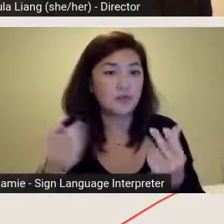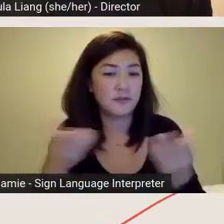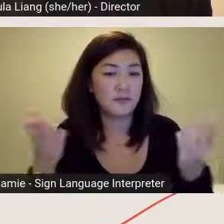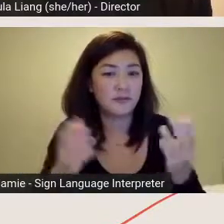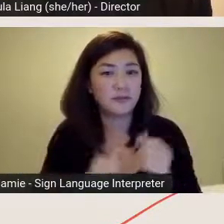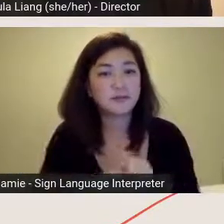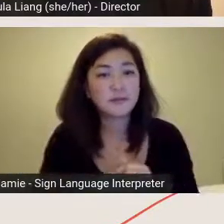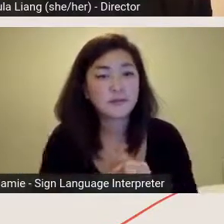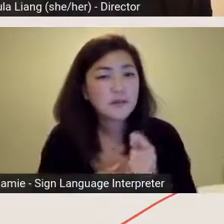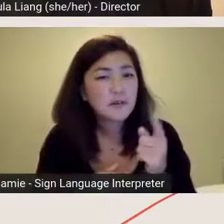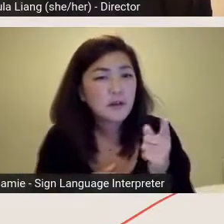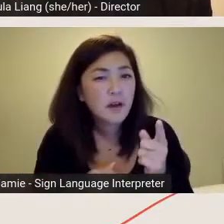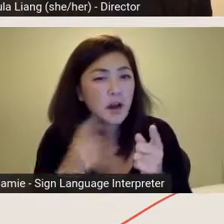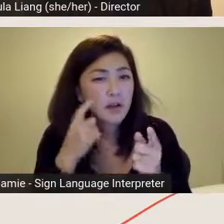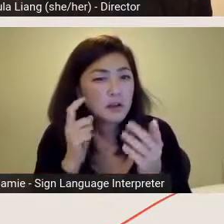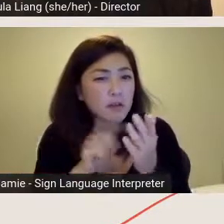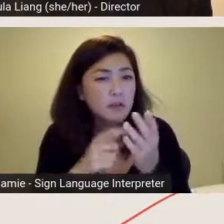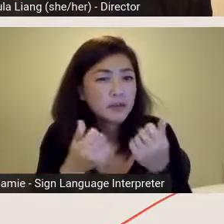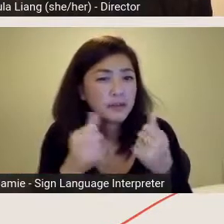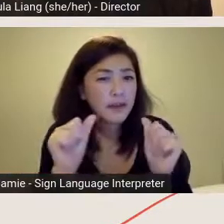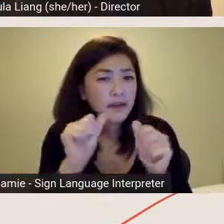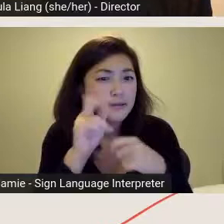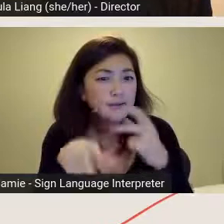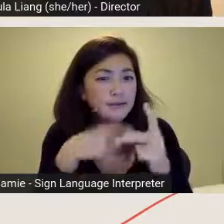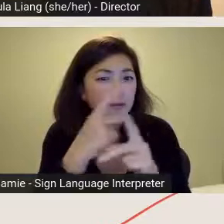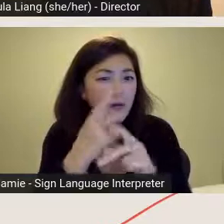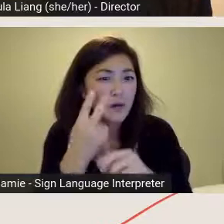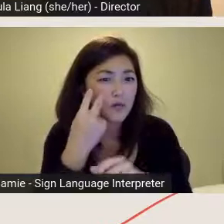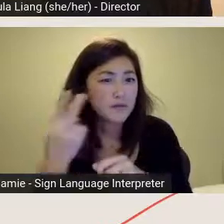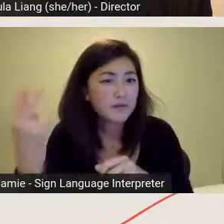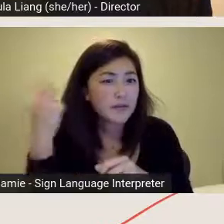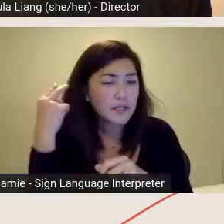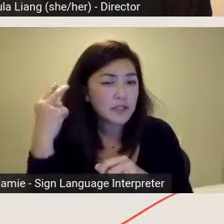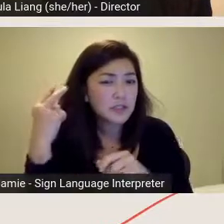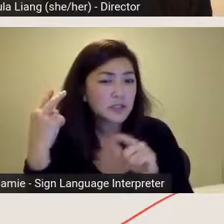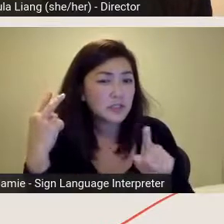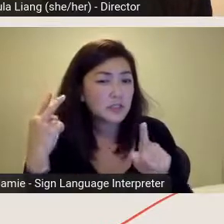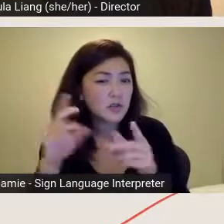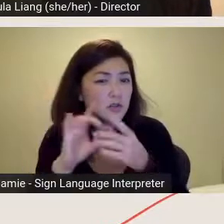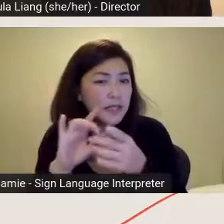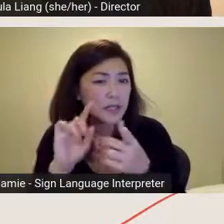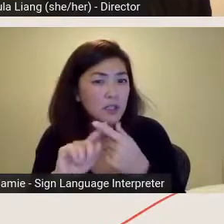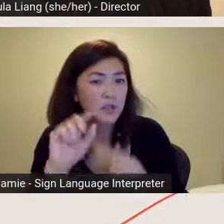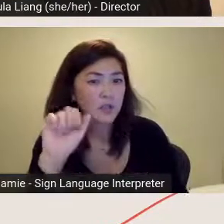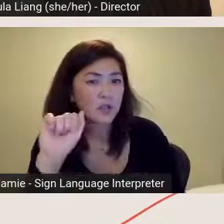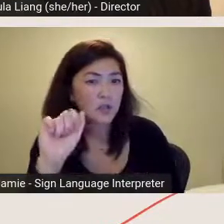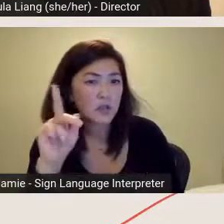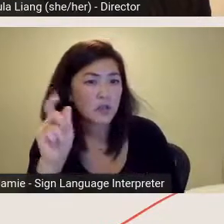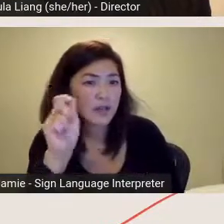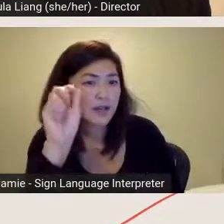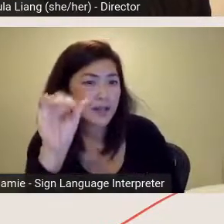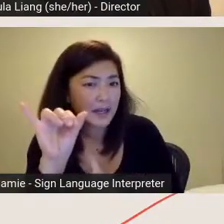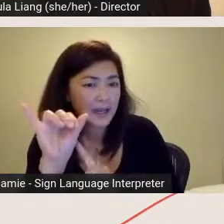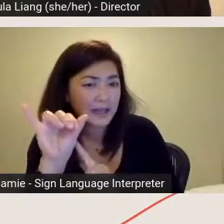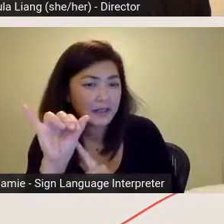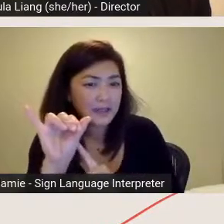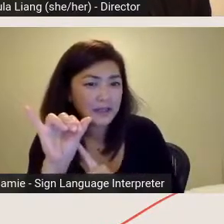Are you seeing any reflection at all, though, on that time and on the case with Akai? Because, you know, certainly